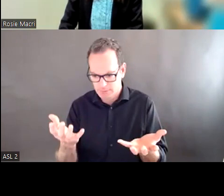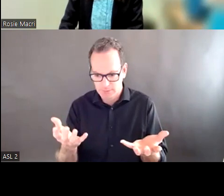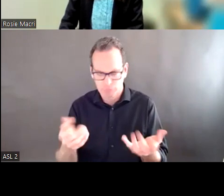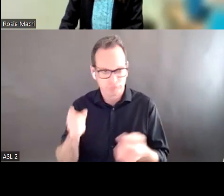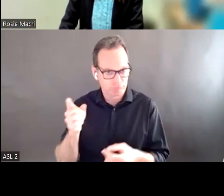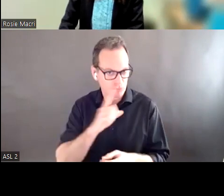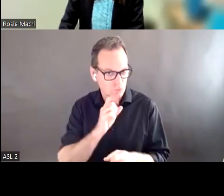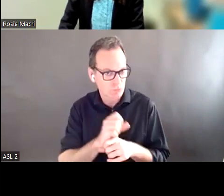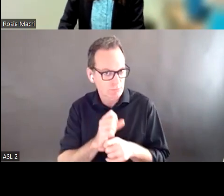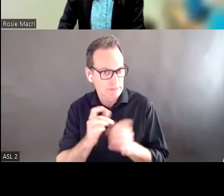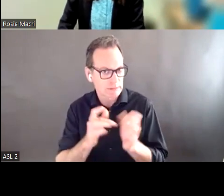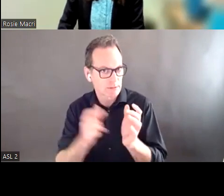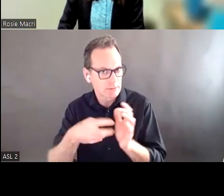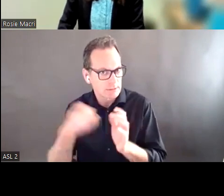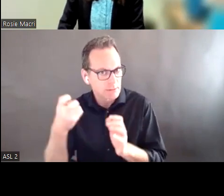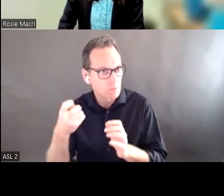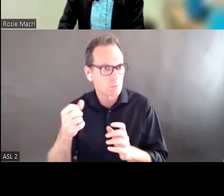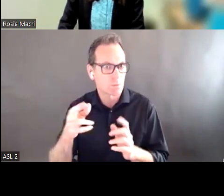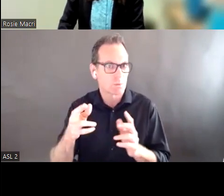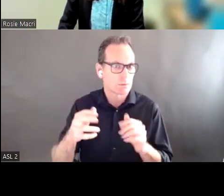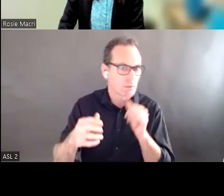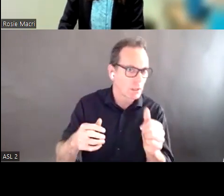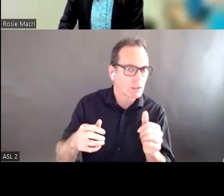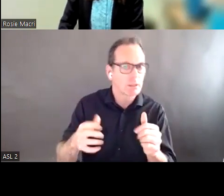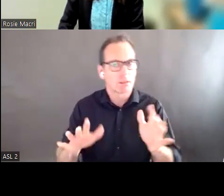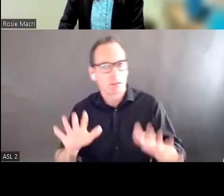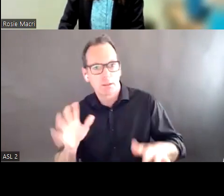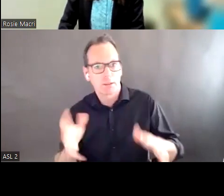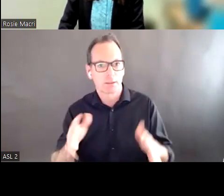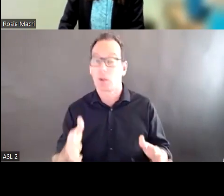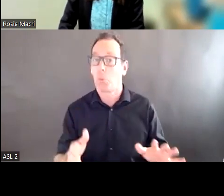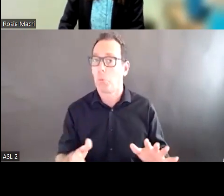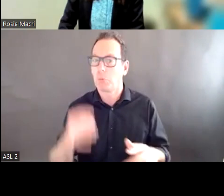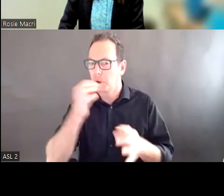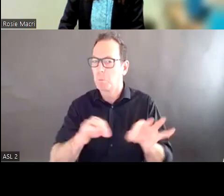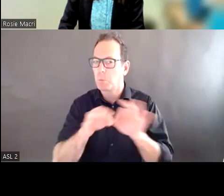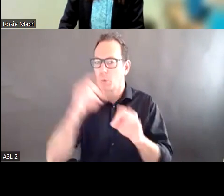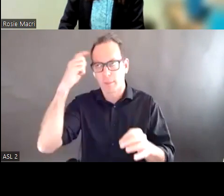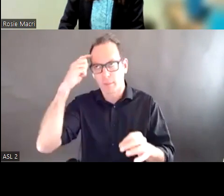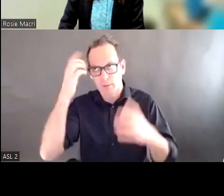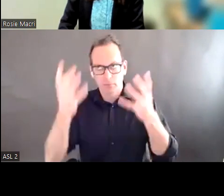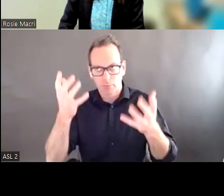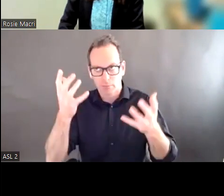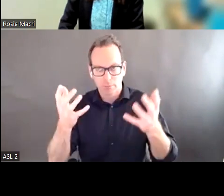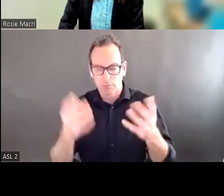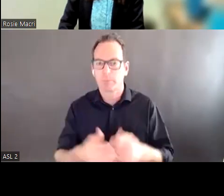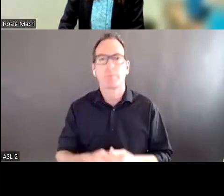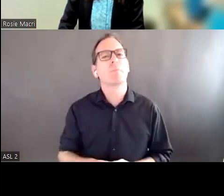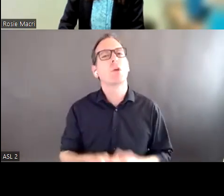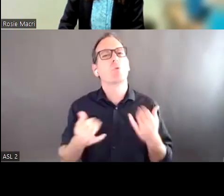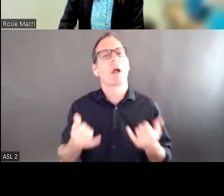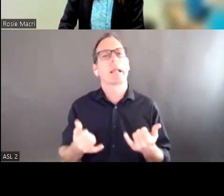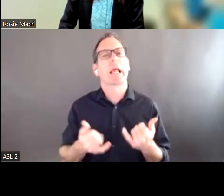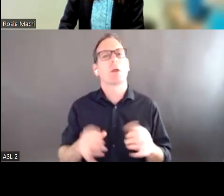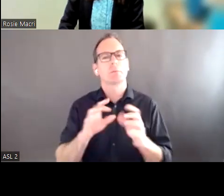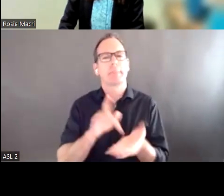morning, the keynote address. And it is important to think about. So the team is paused at this point, right? And they're unsure what to do. So this